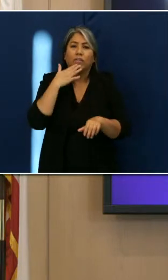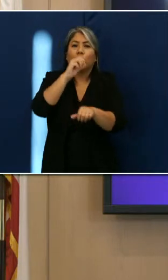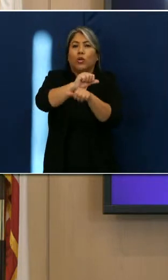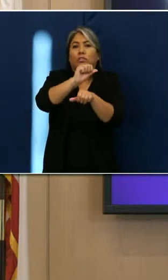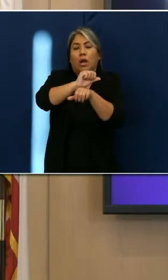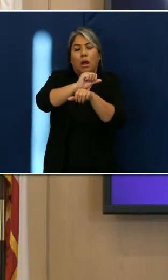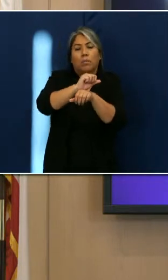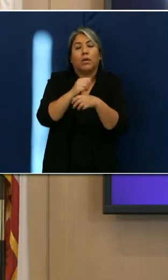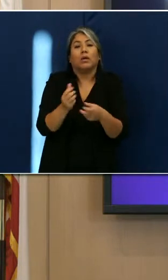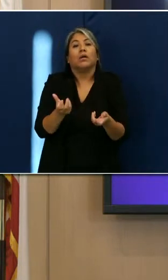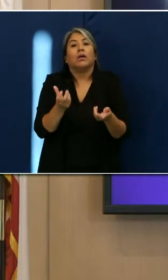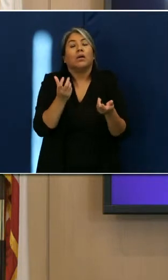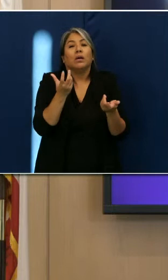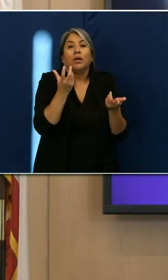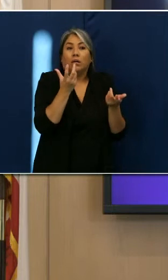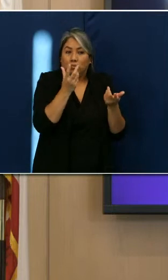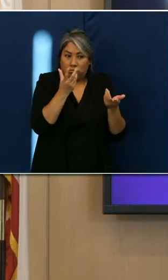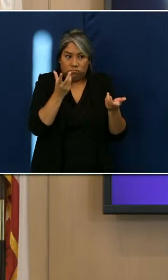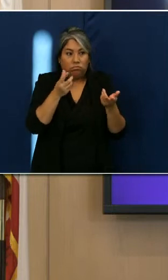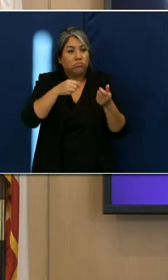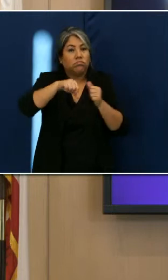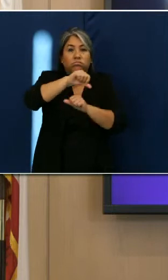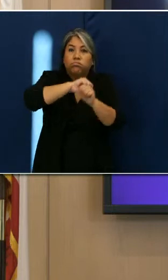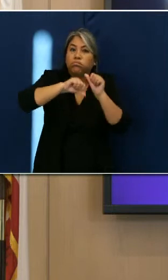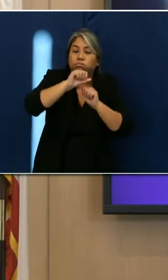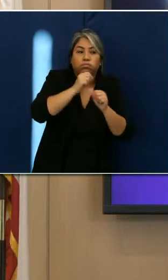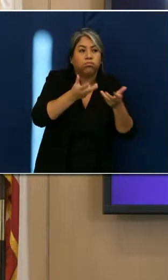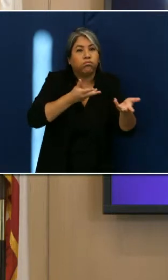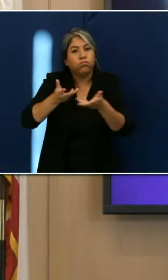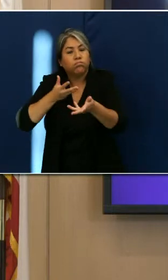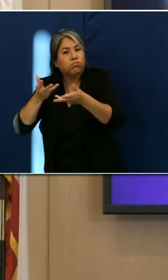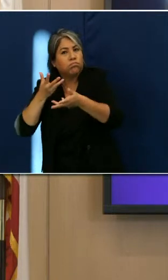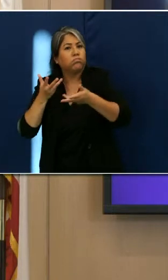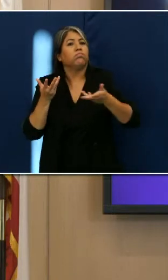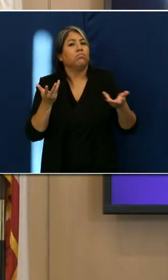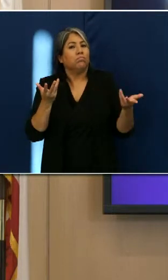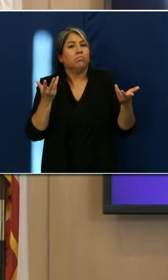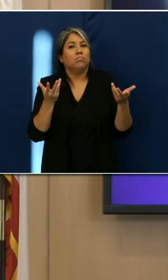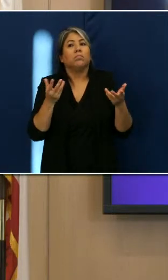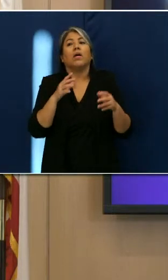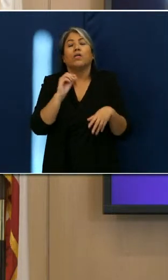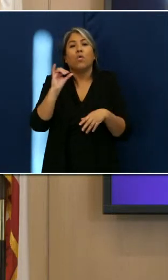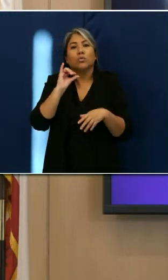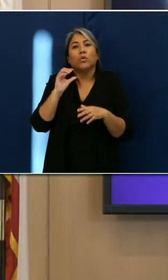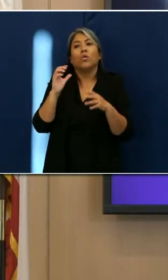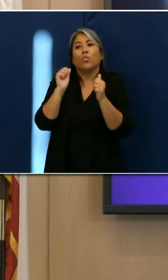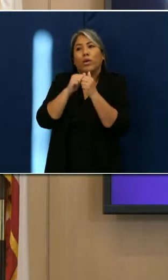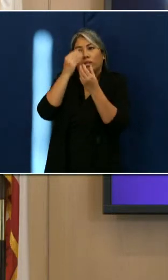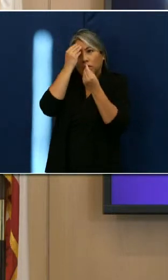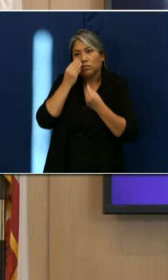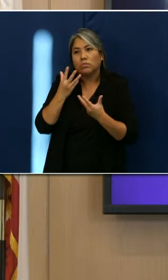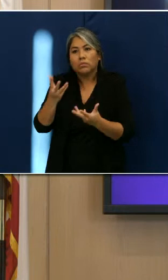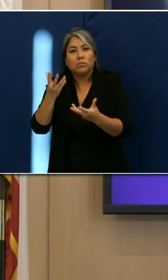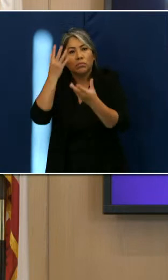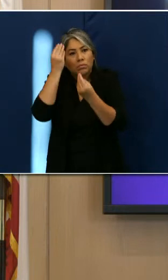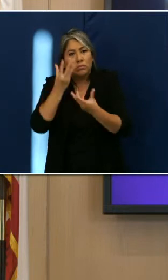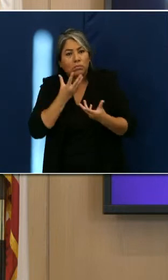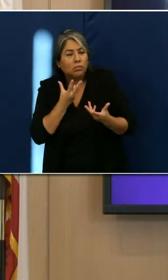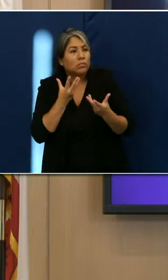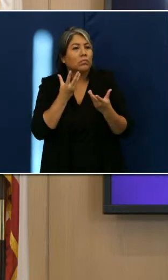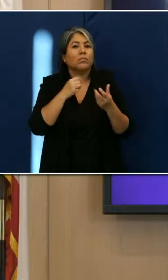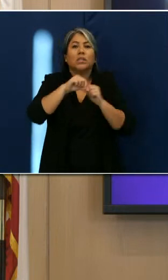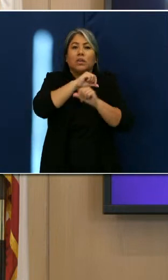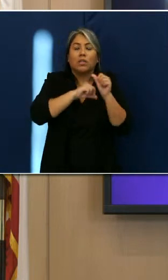job working amongst each other, and with the communication and the resources,